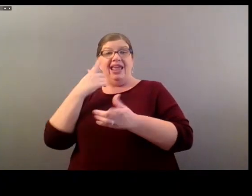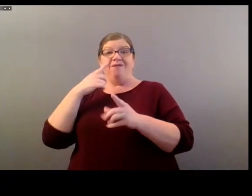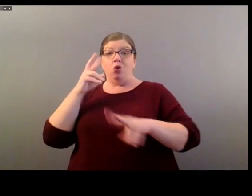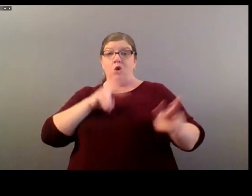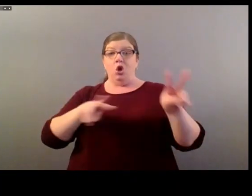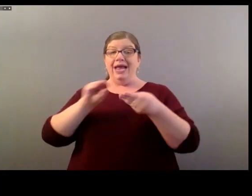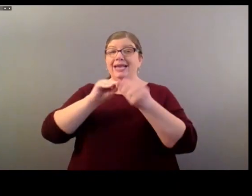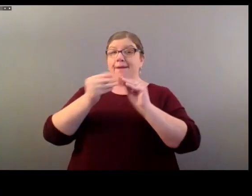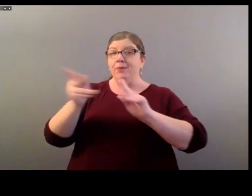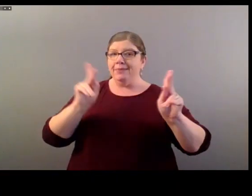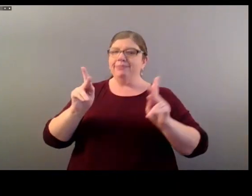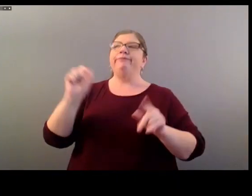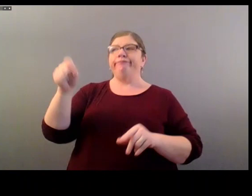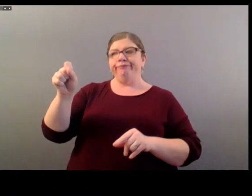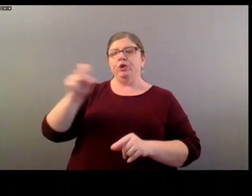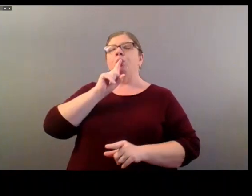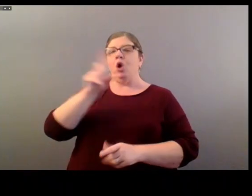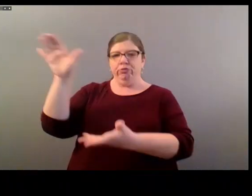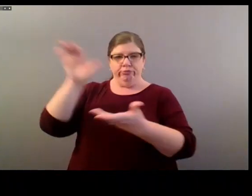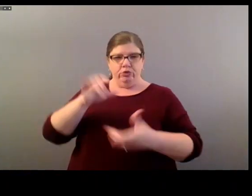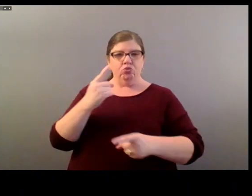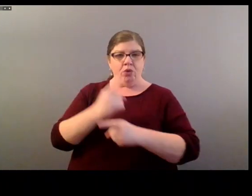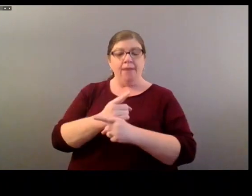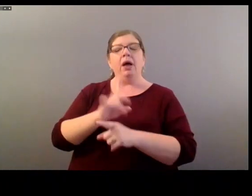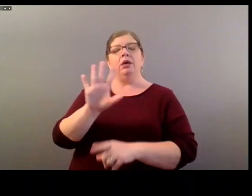fair share. But here I want to pause though.